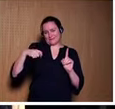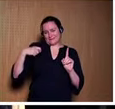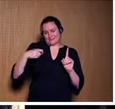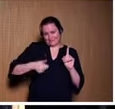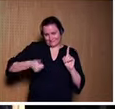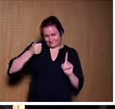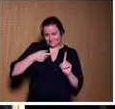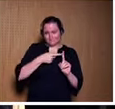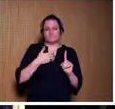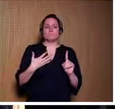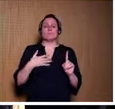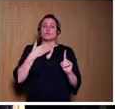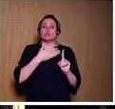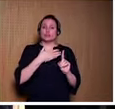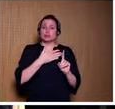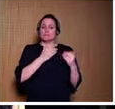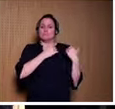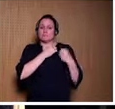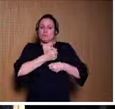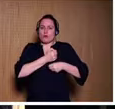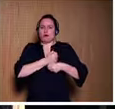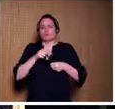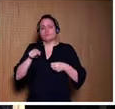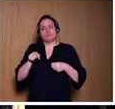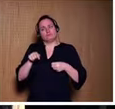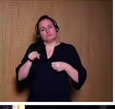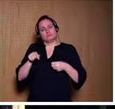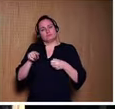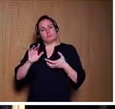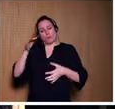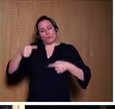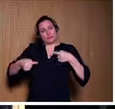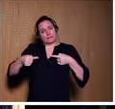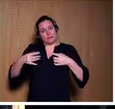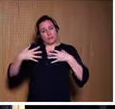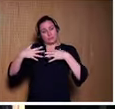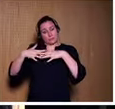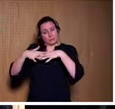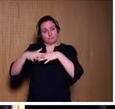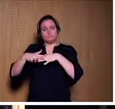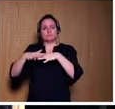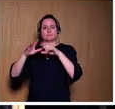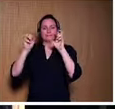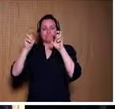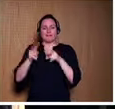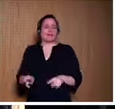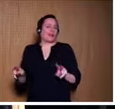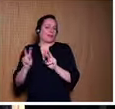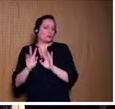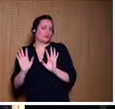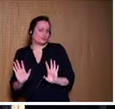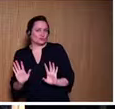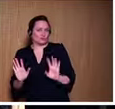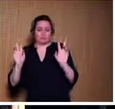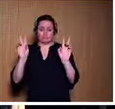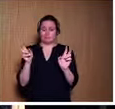society network, a network called the Political Network of Values. Okay, sounds very nice. It is